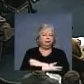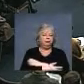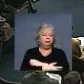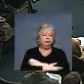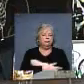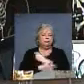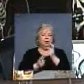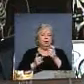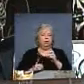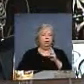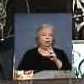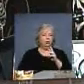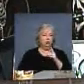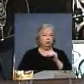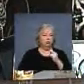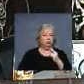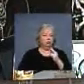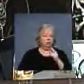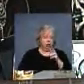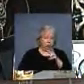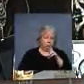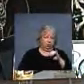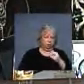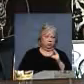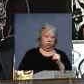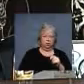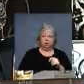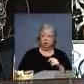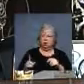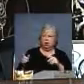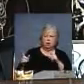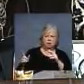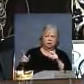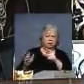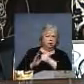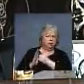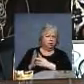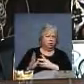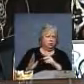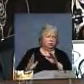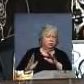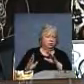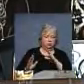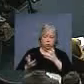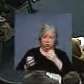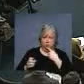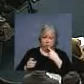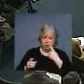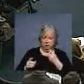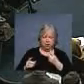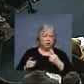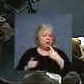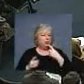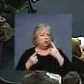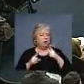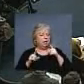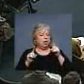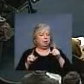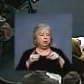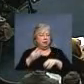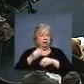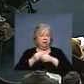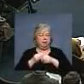Director Wright, you're recognized, please. Mr. Carpenter was about to say something. I was just trying to say, to accomplish the amendment by